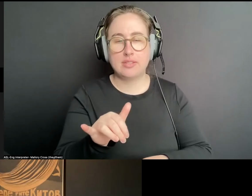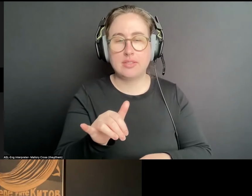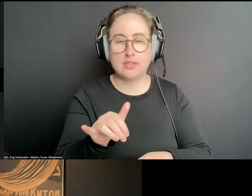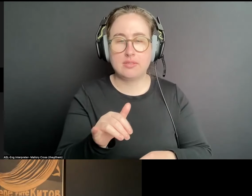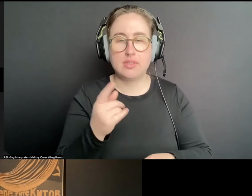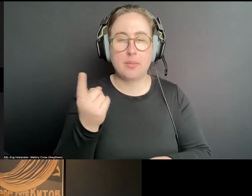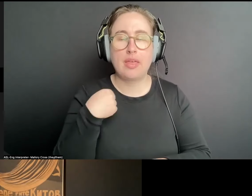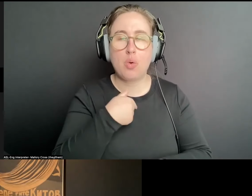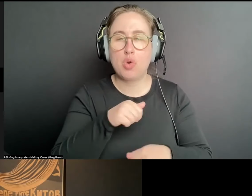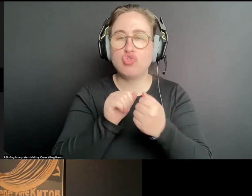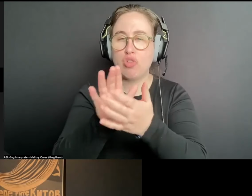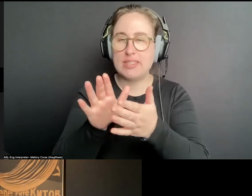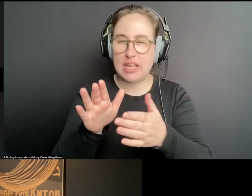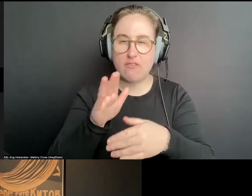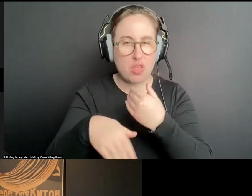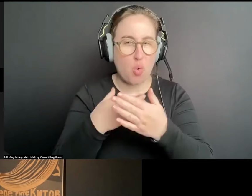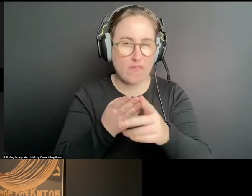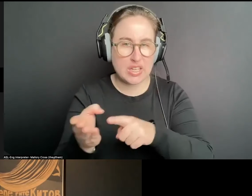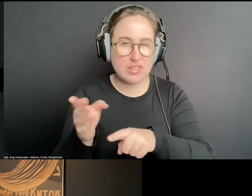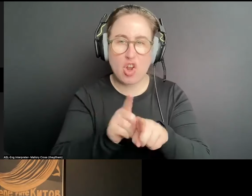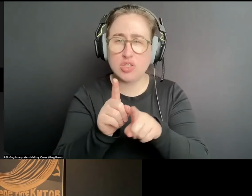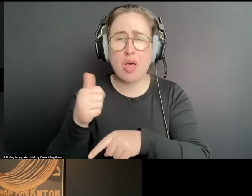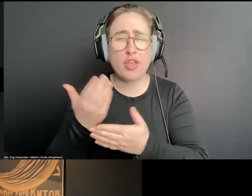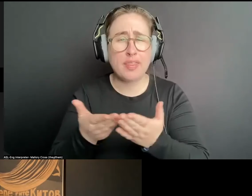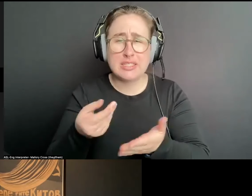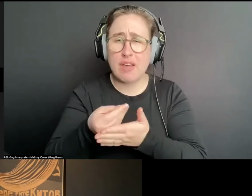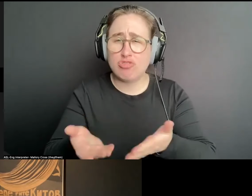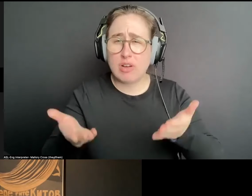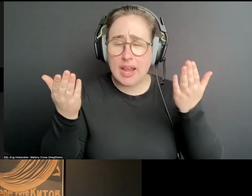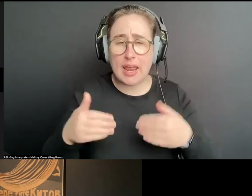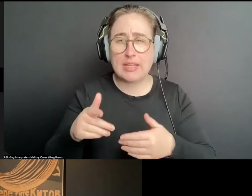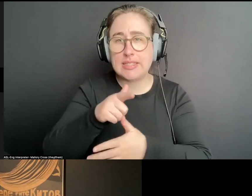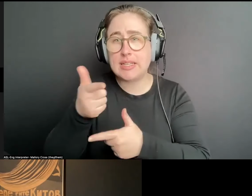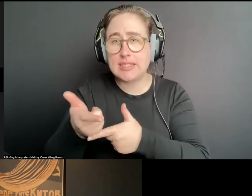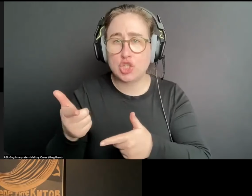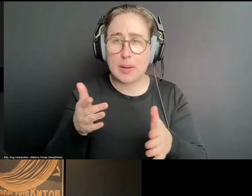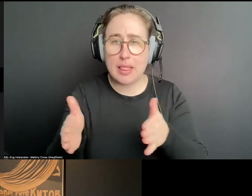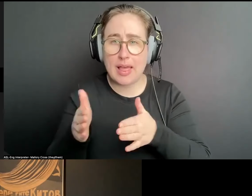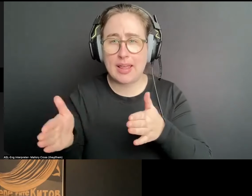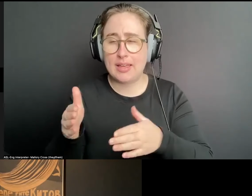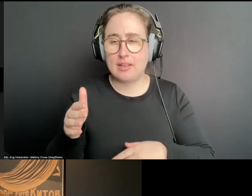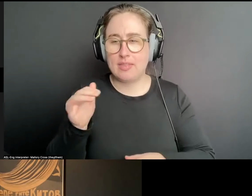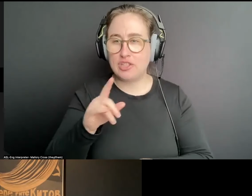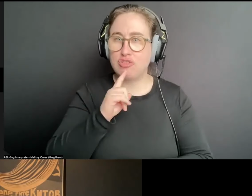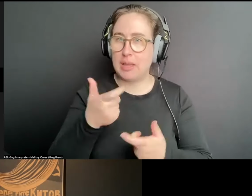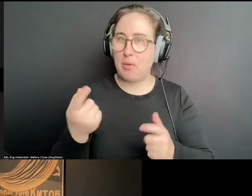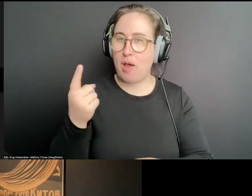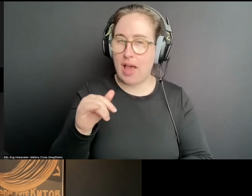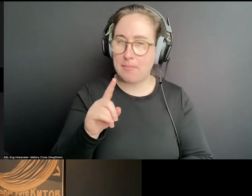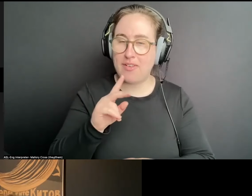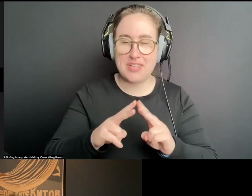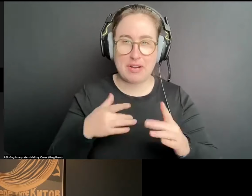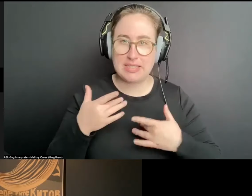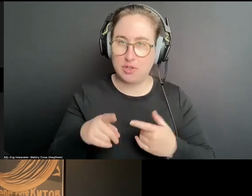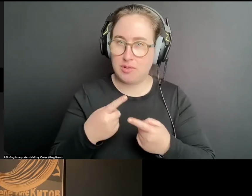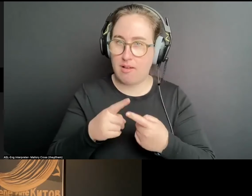field wide. And then a lot of other things, right? Like fundraising, succession planning. That's a really big one that I'm very excited